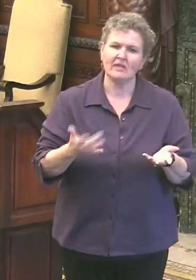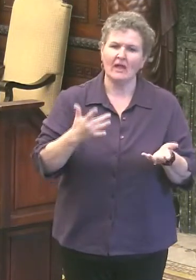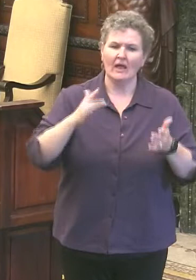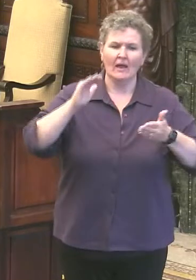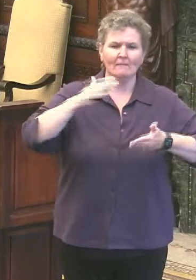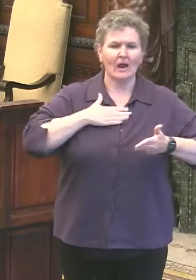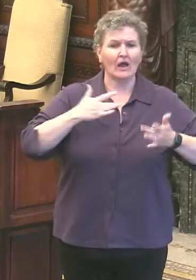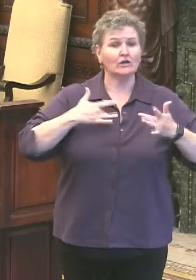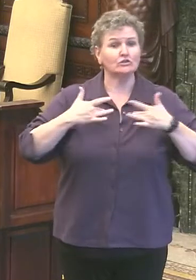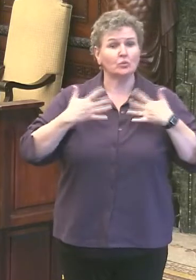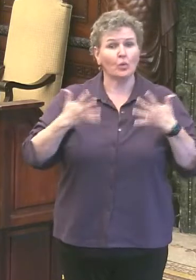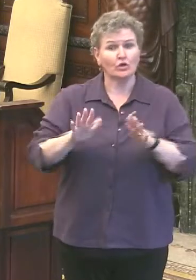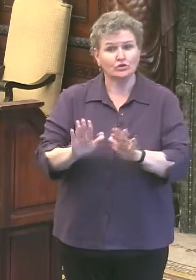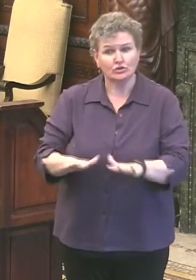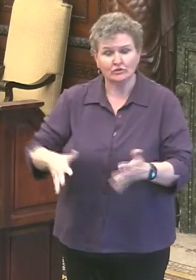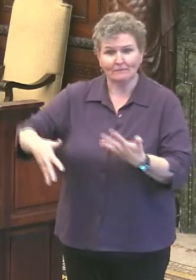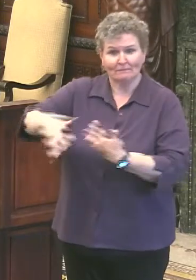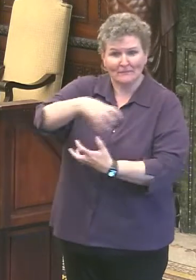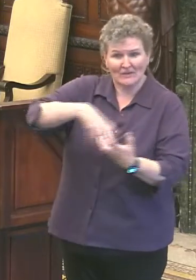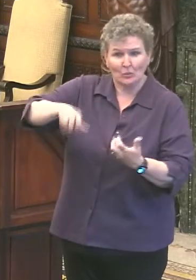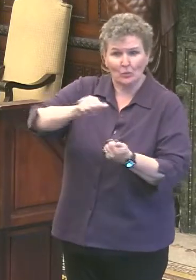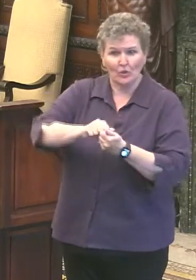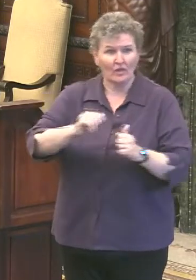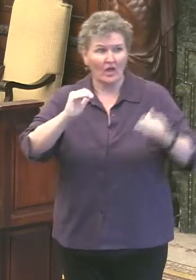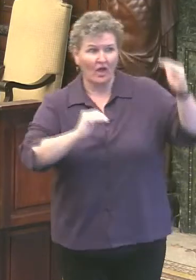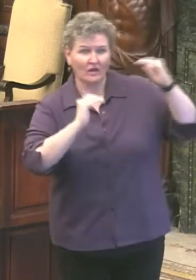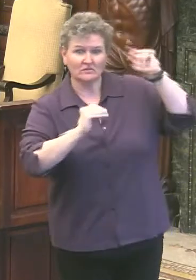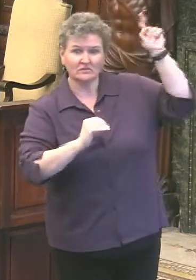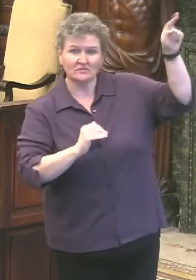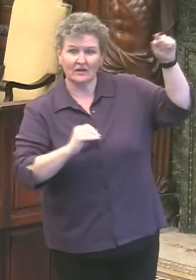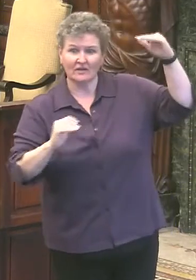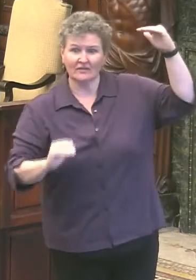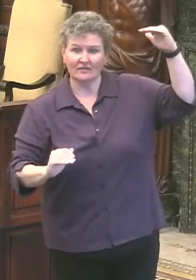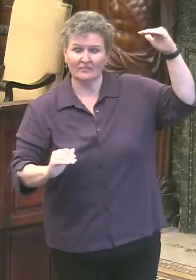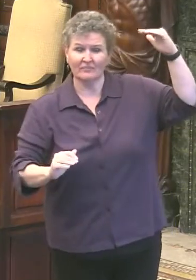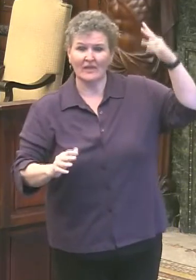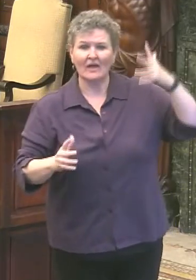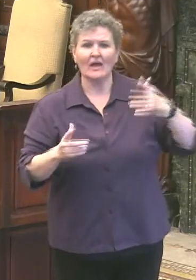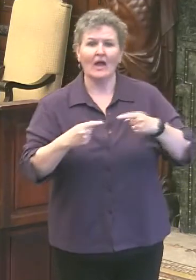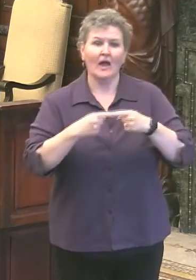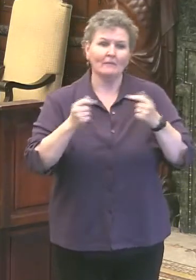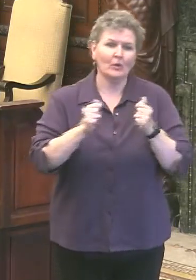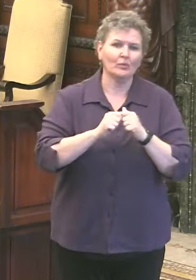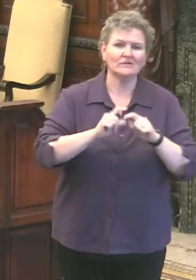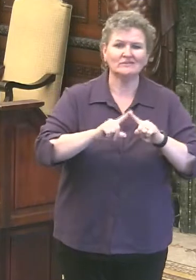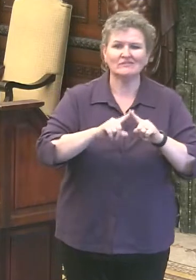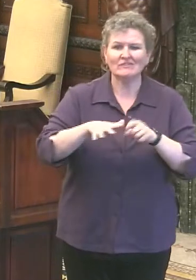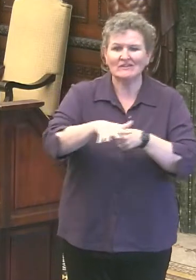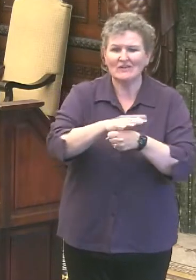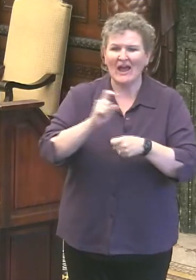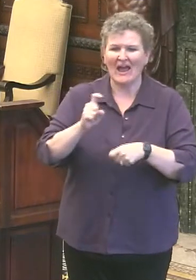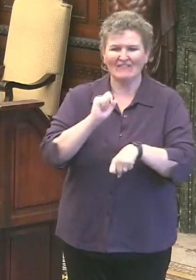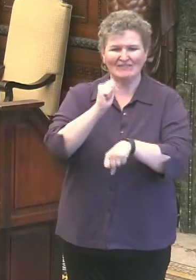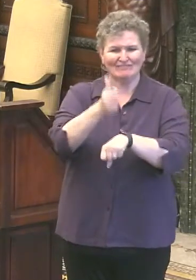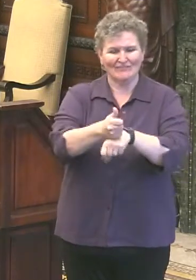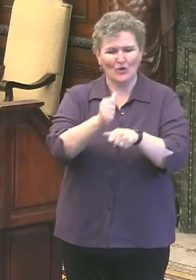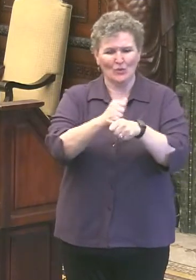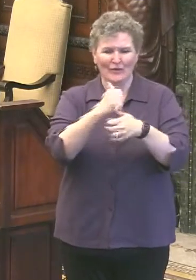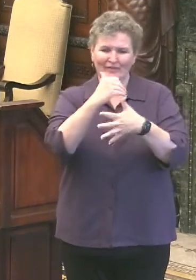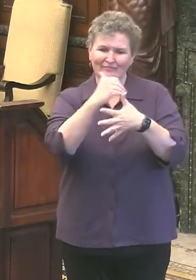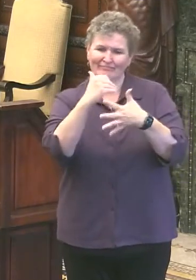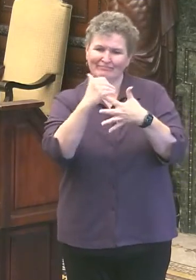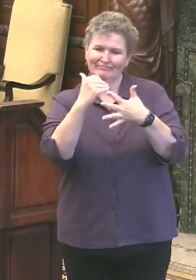with adults getting together. Nonetheless, in any place where we have children getting together, we're going to have to put in place a variety of